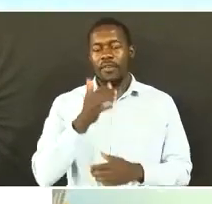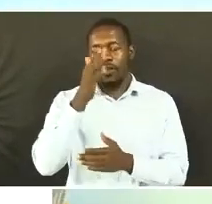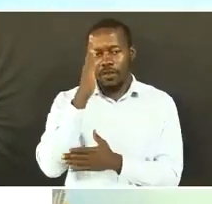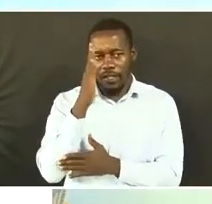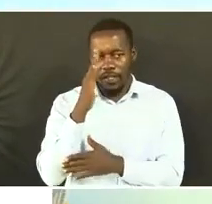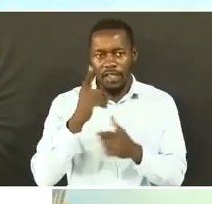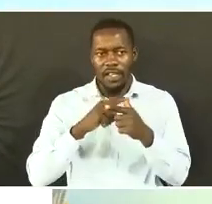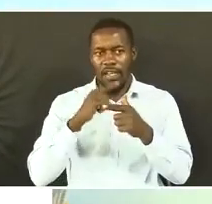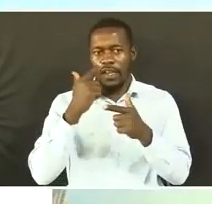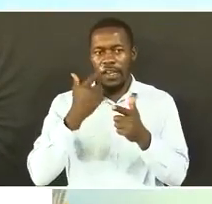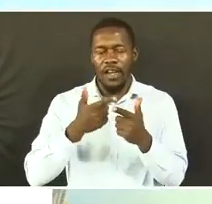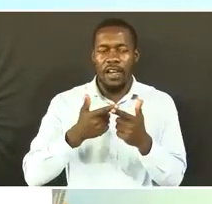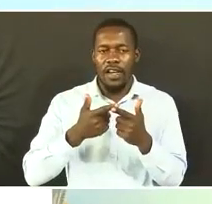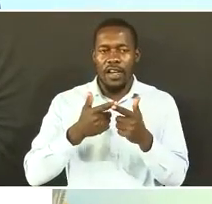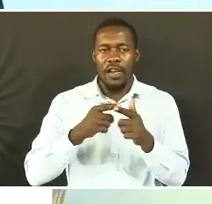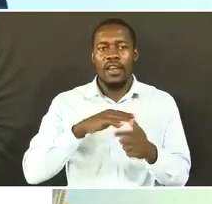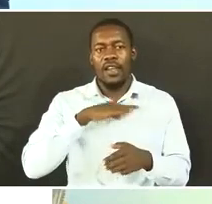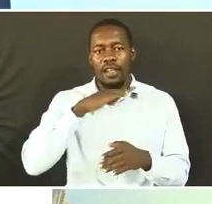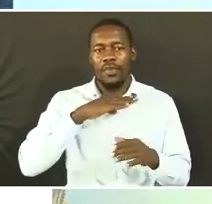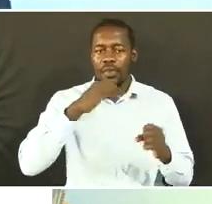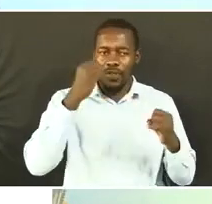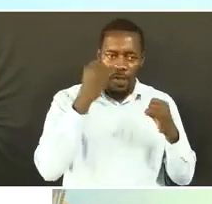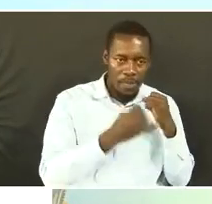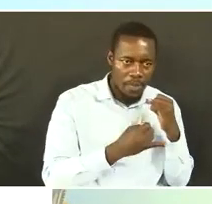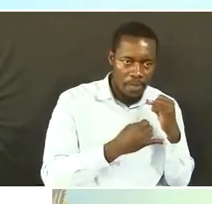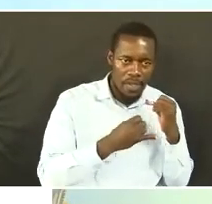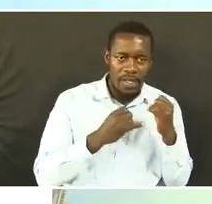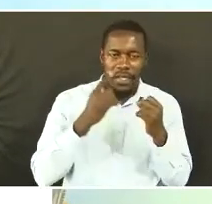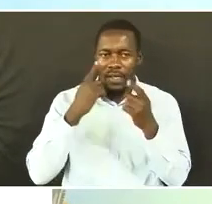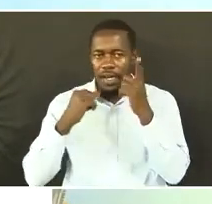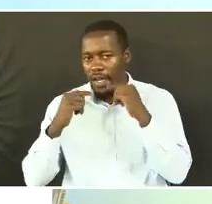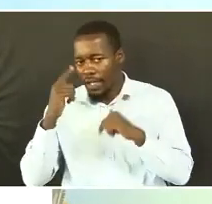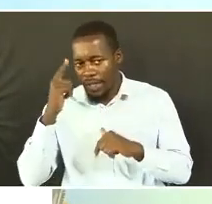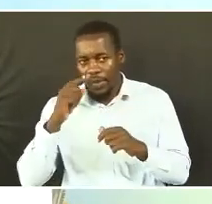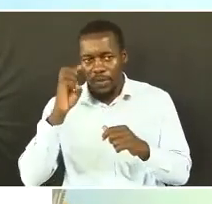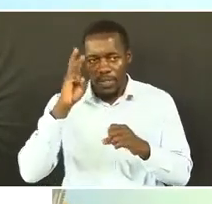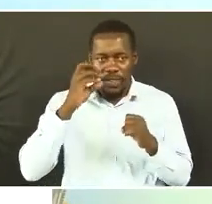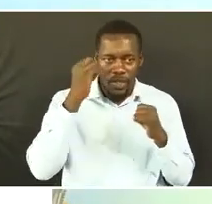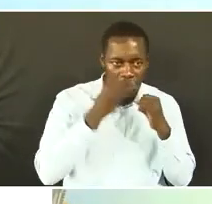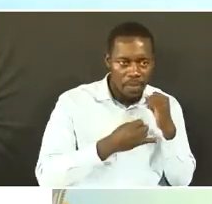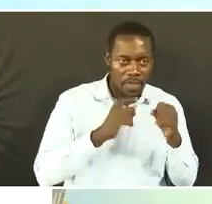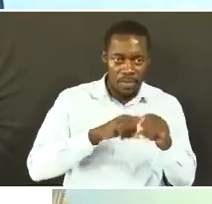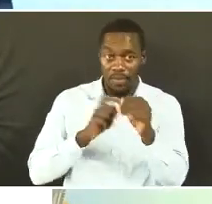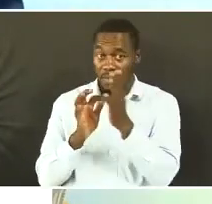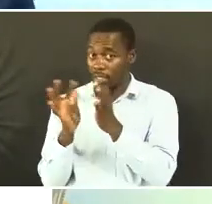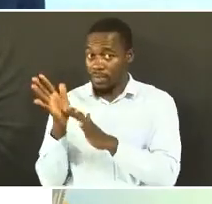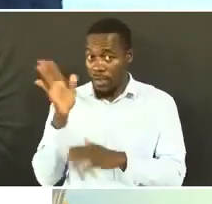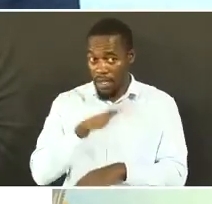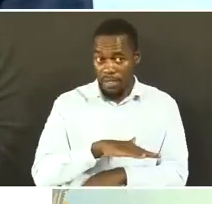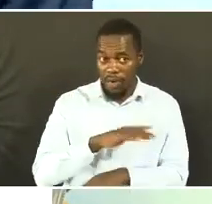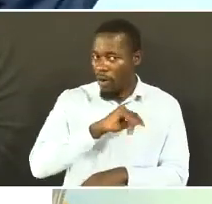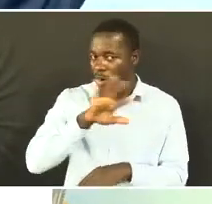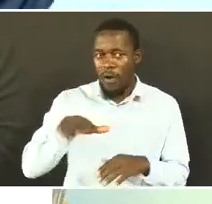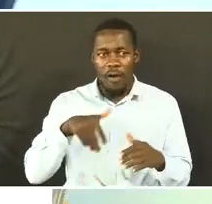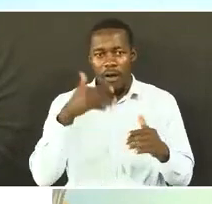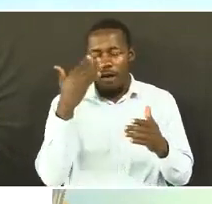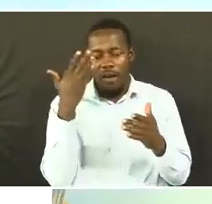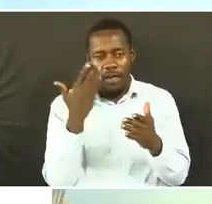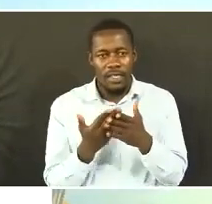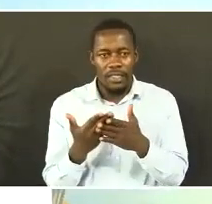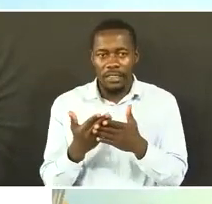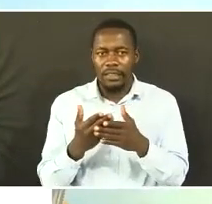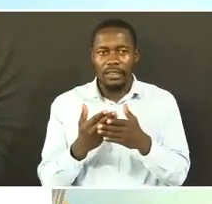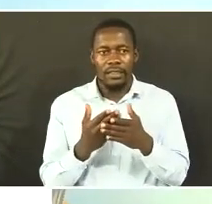shall be no more death, neither sorrow, no more crying or pain, for the former things will have passed